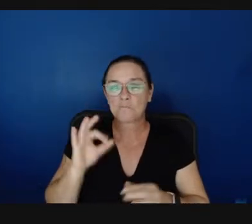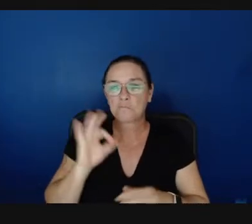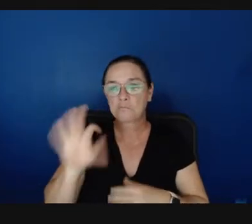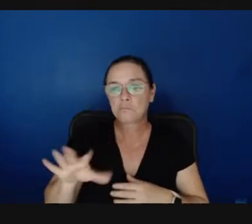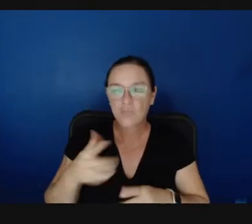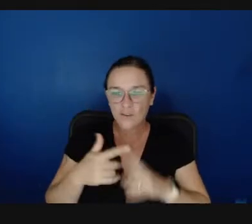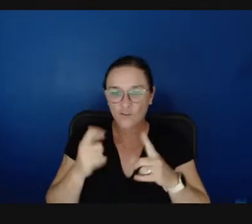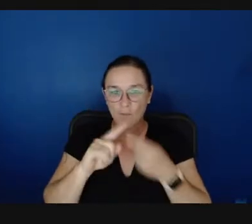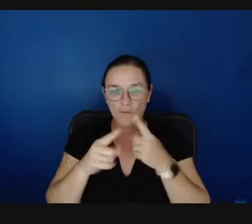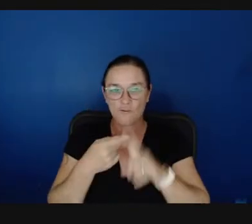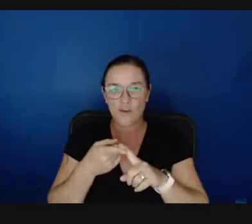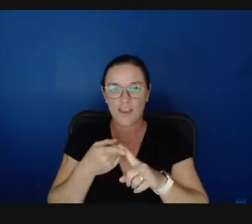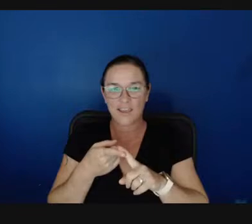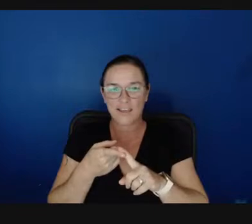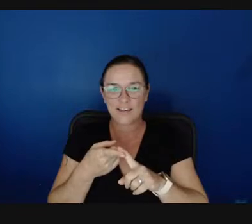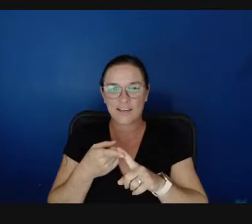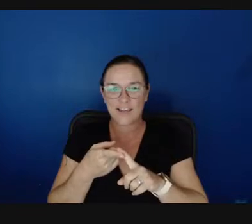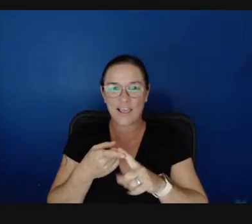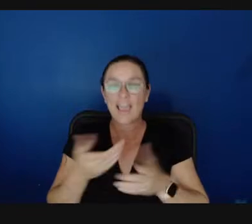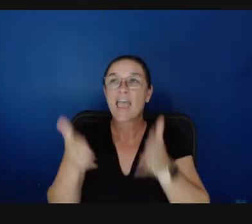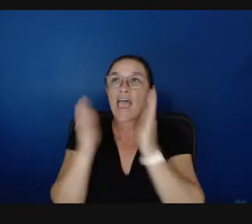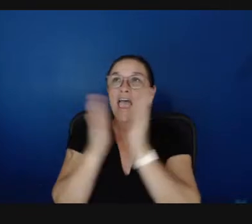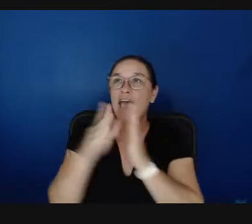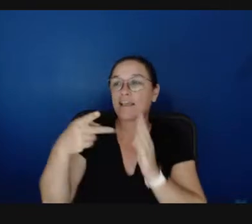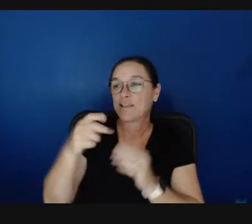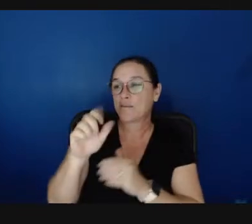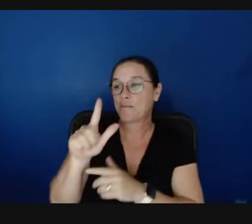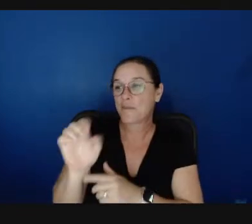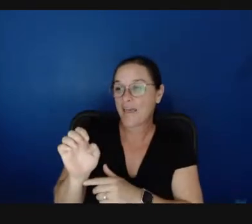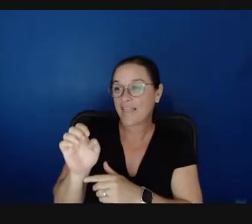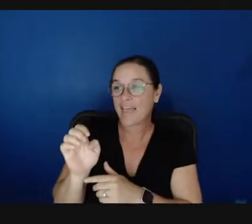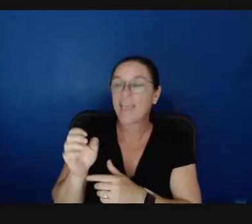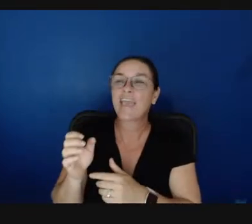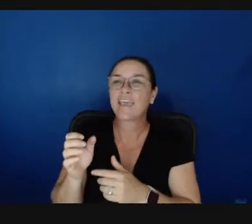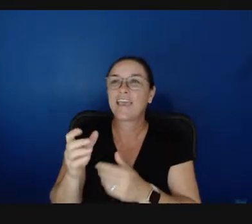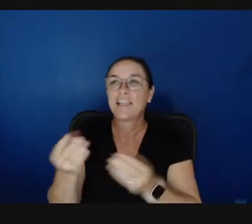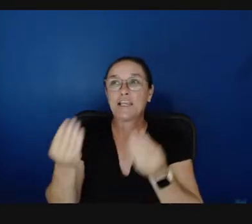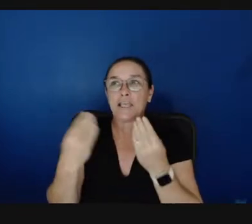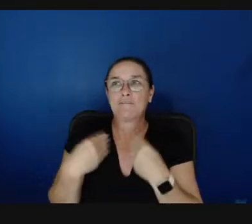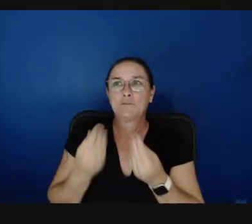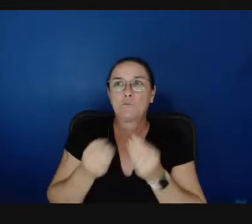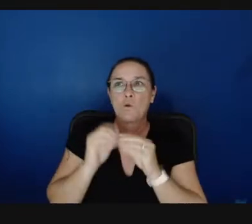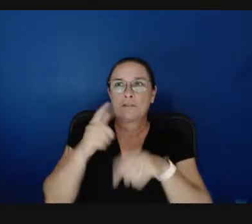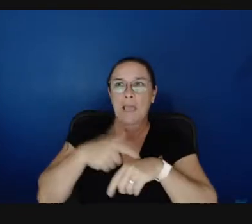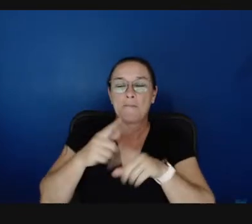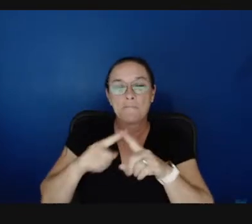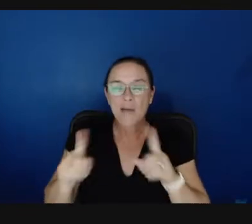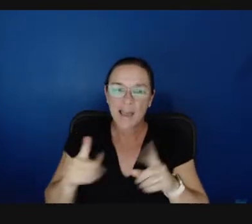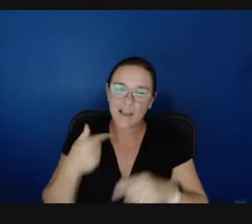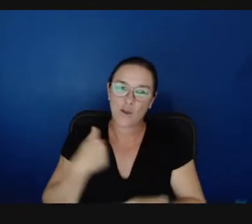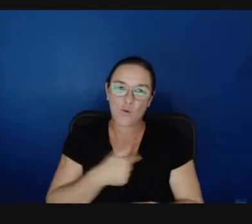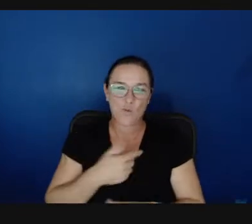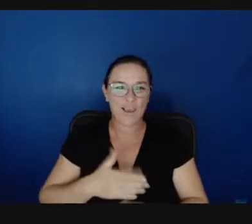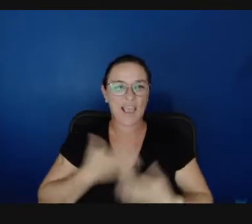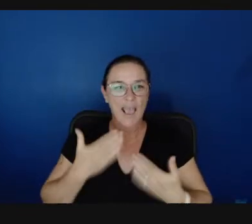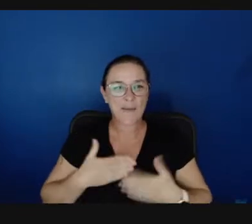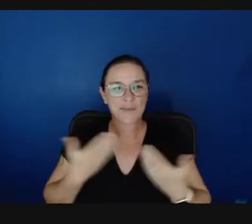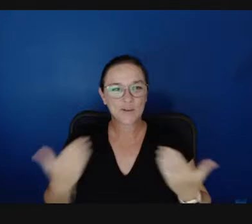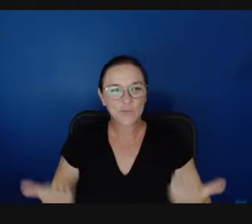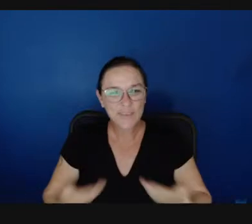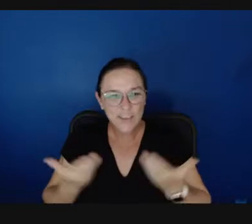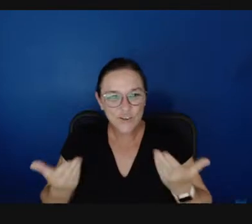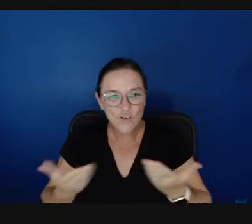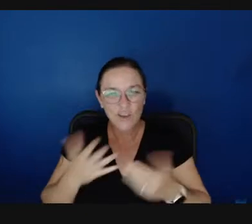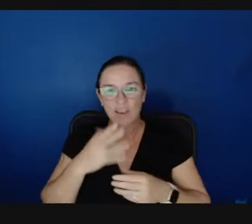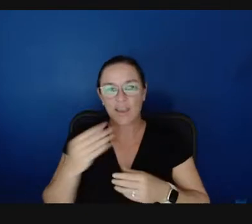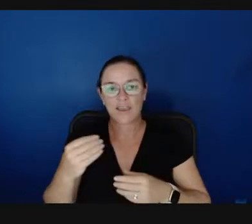of ours asking Pele to give us a little bit of time, but you know, all jokes aside, we're happy to be here and be able to